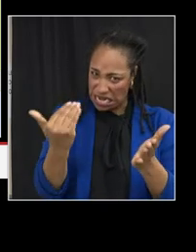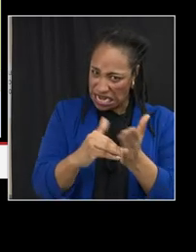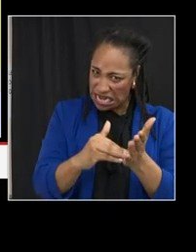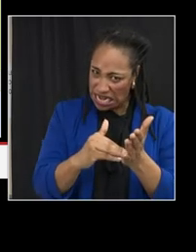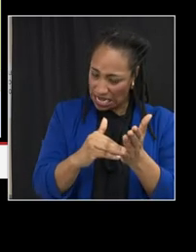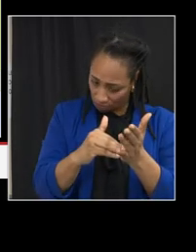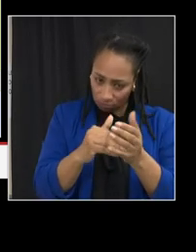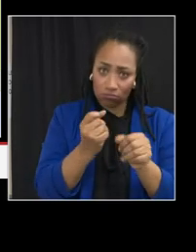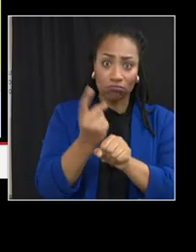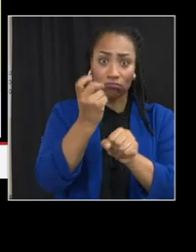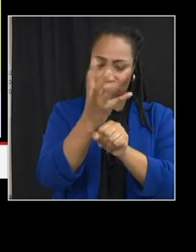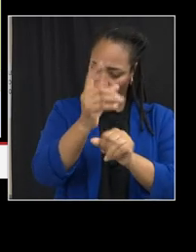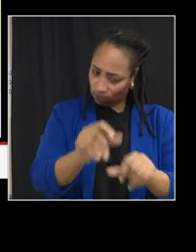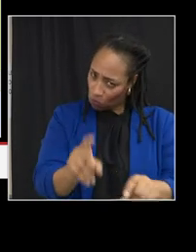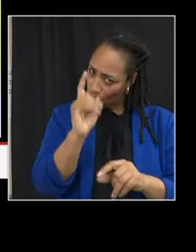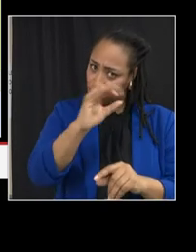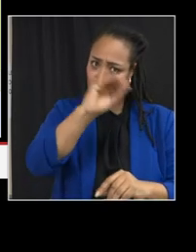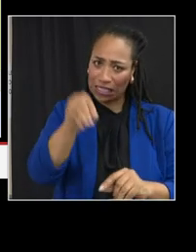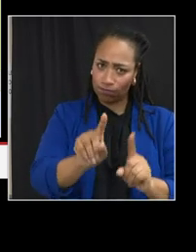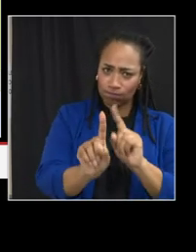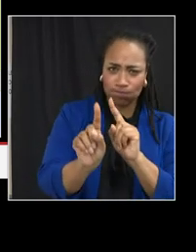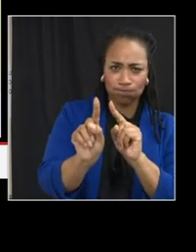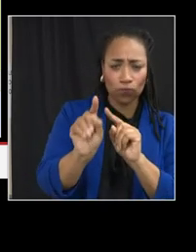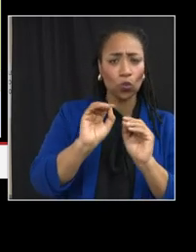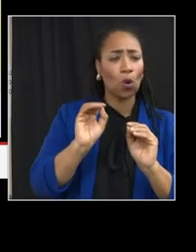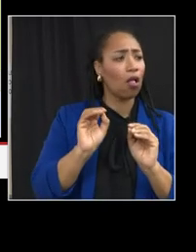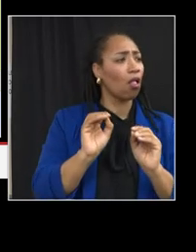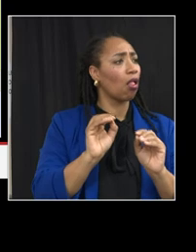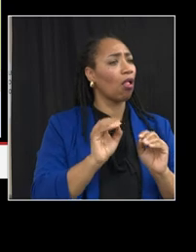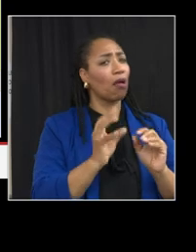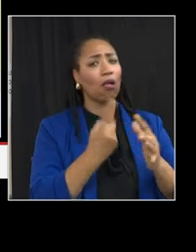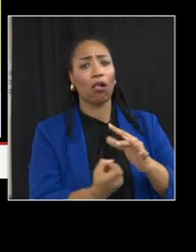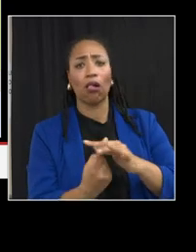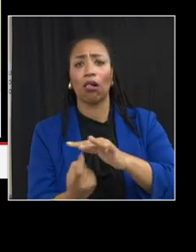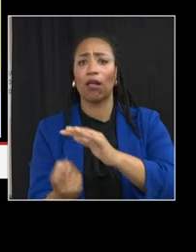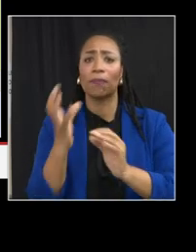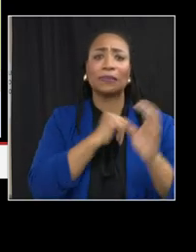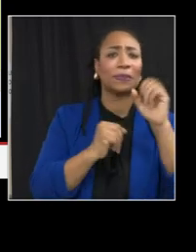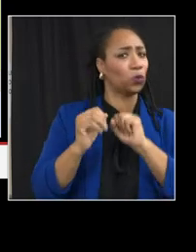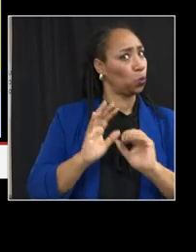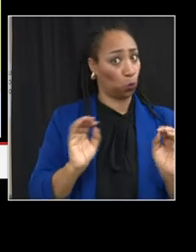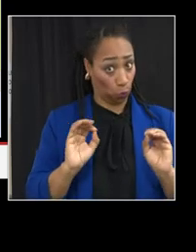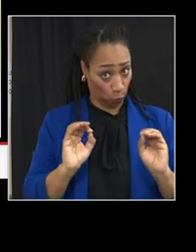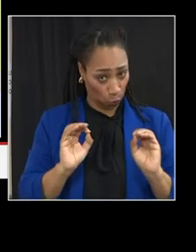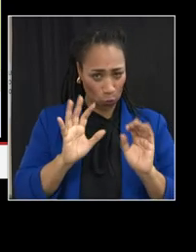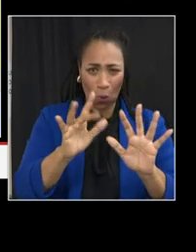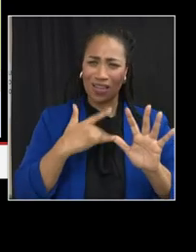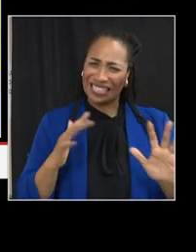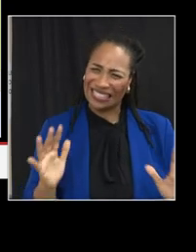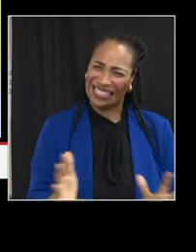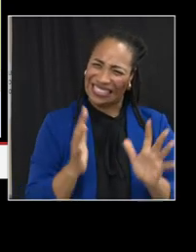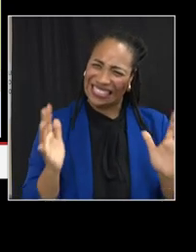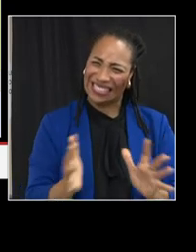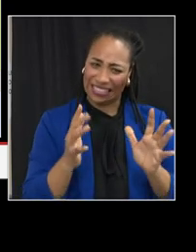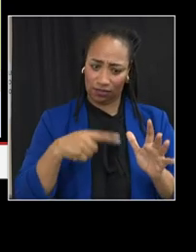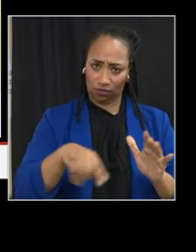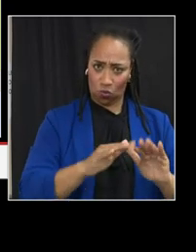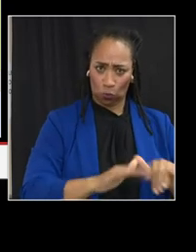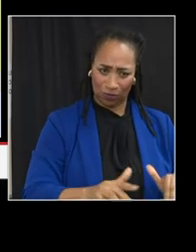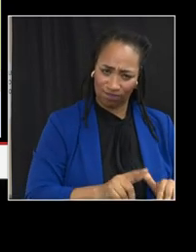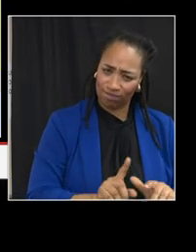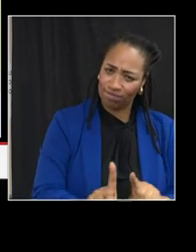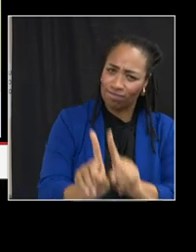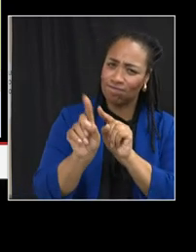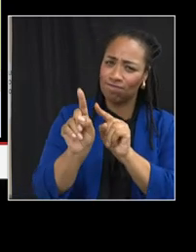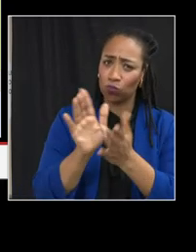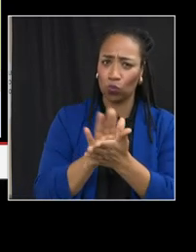and violence. So let's stay focused on our young people. And I want to acknowledge our team at the Department of Parks